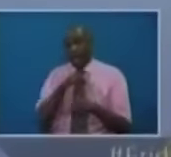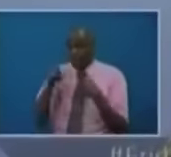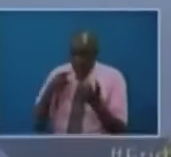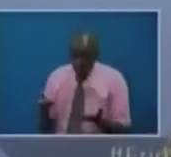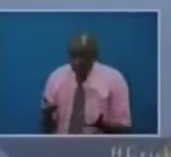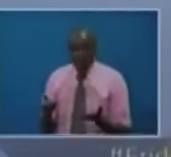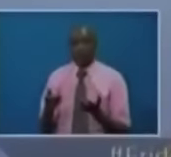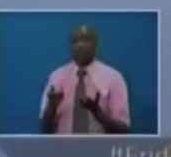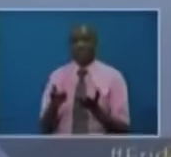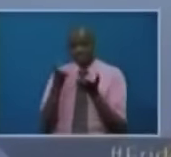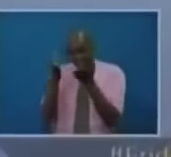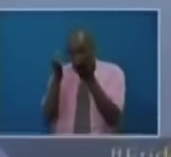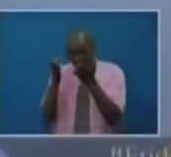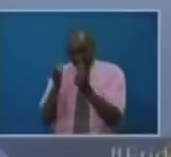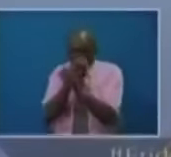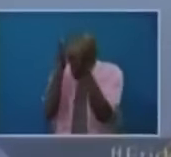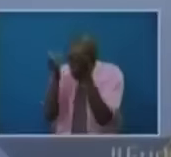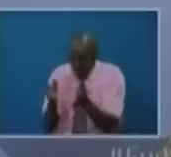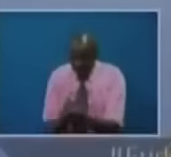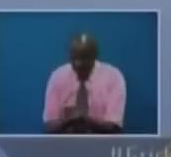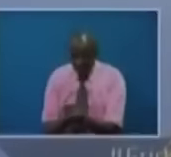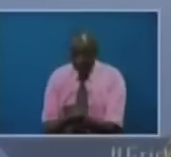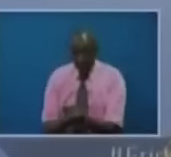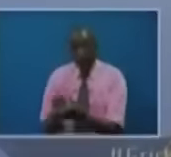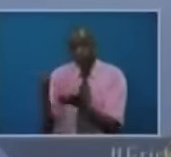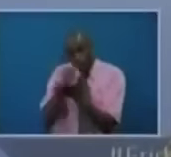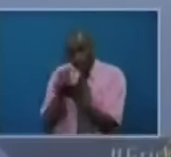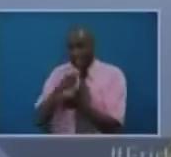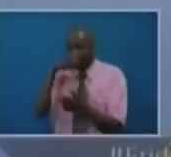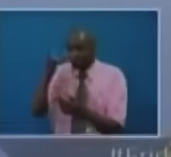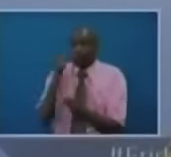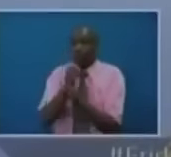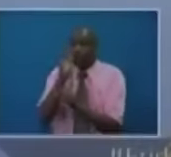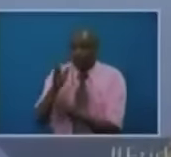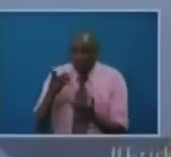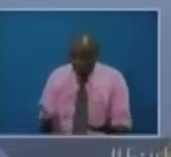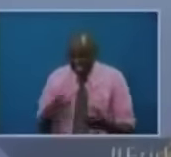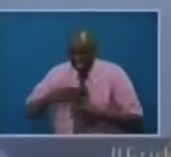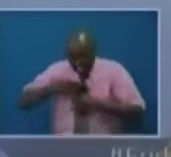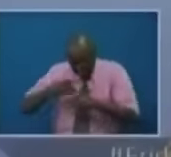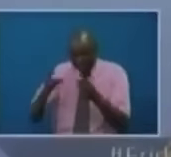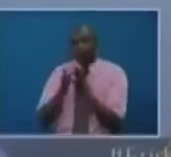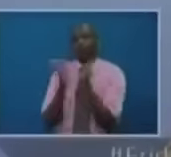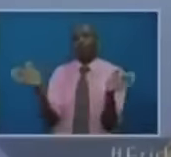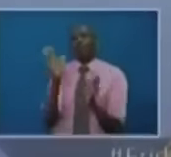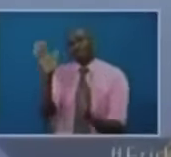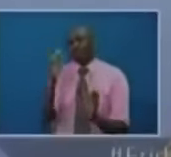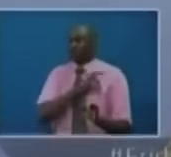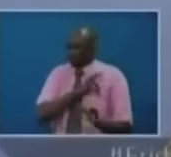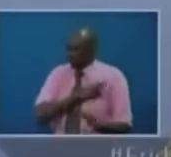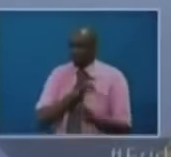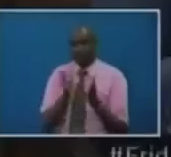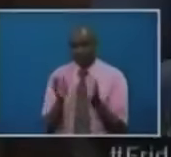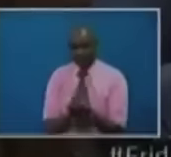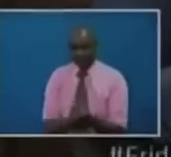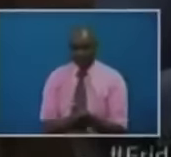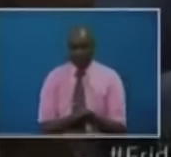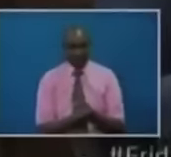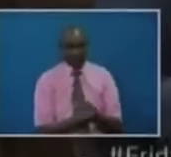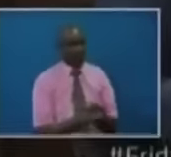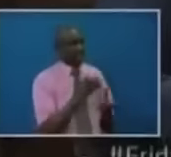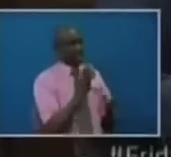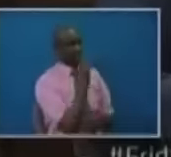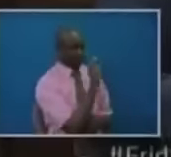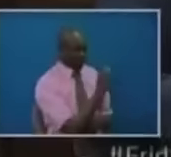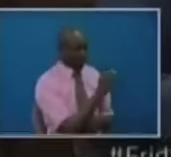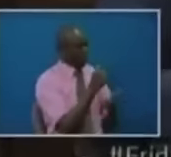issues as they are, then auditors are doing that in the interest of the public. Mm-hmm. Yes. And looking at what